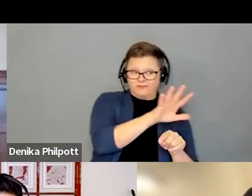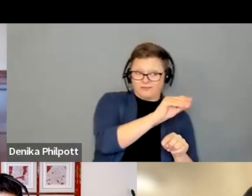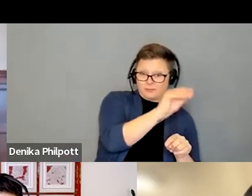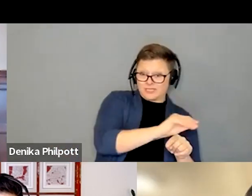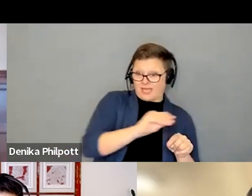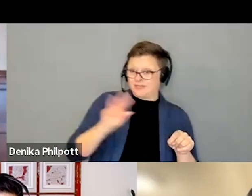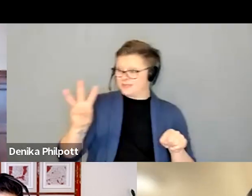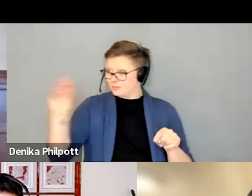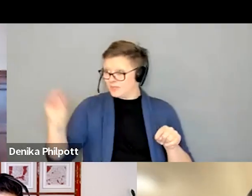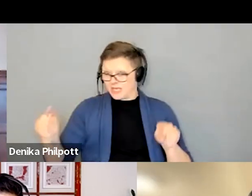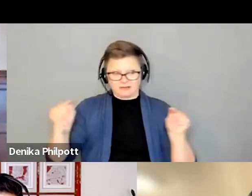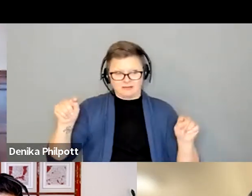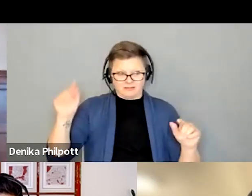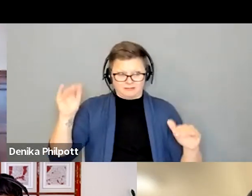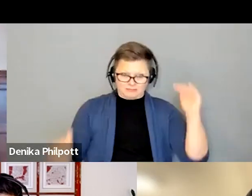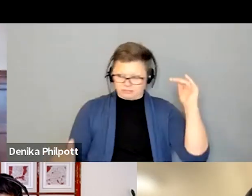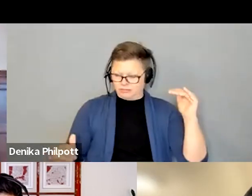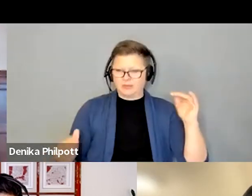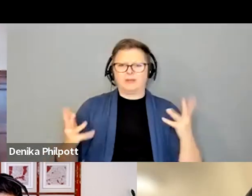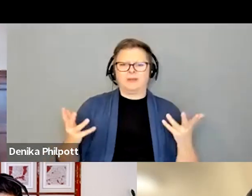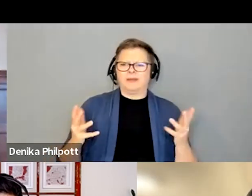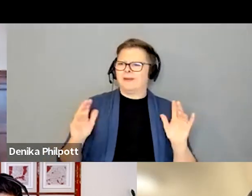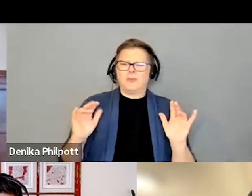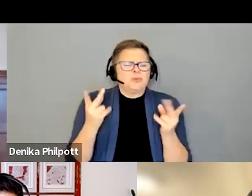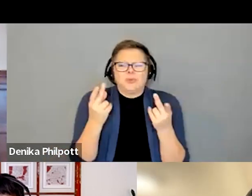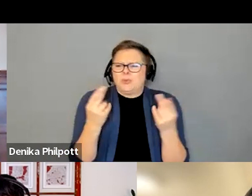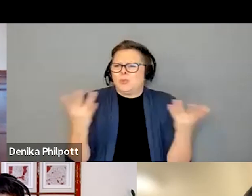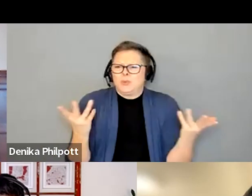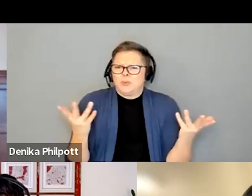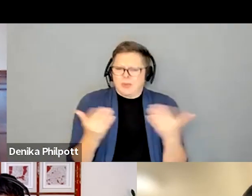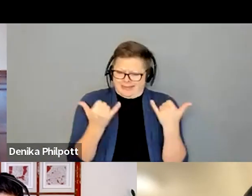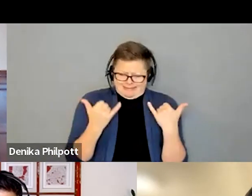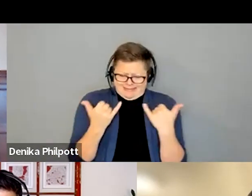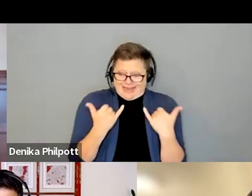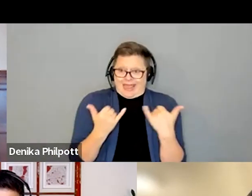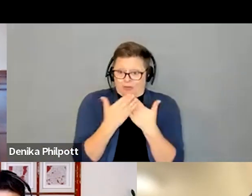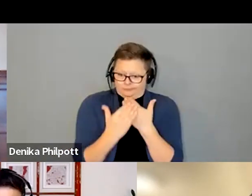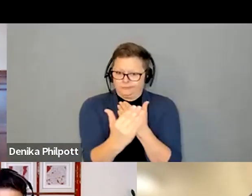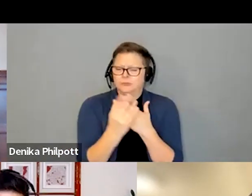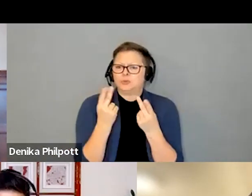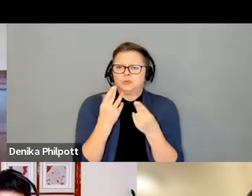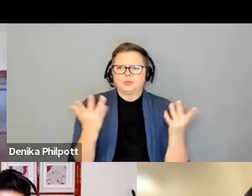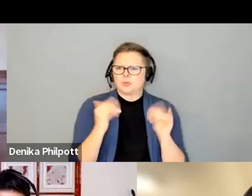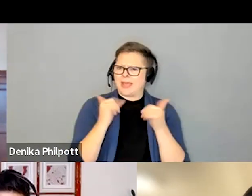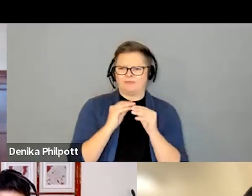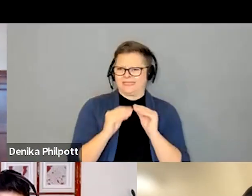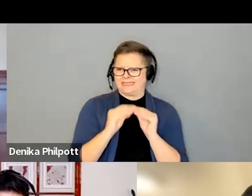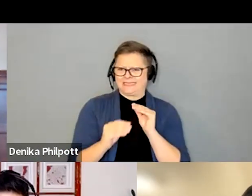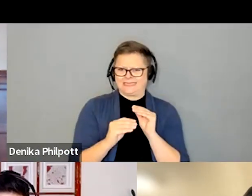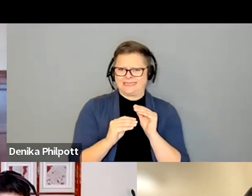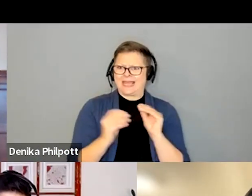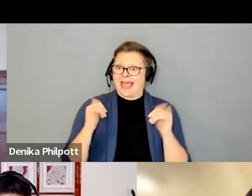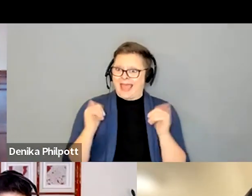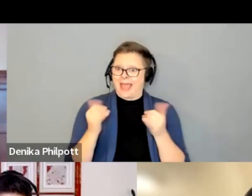original study in the general population, how do we address that? What are the things that we can do to move that